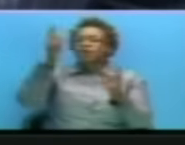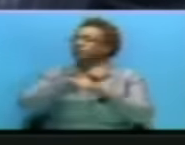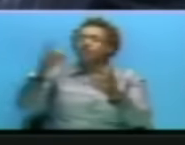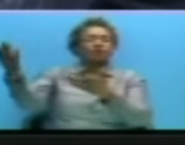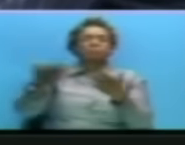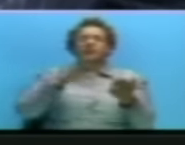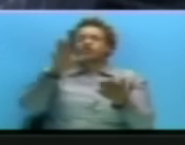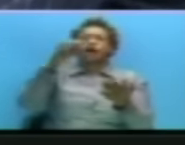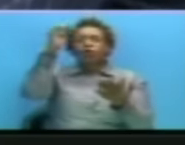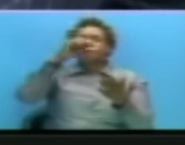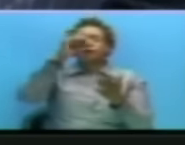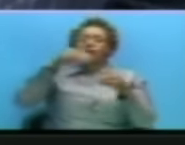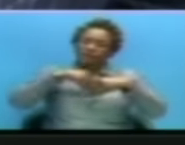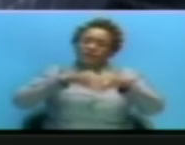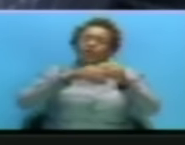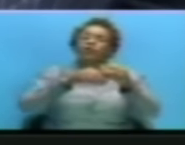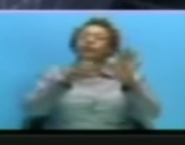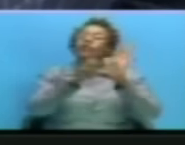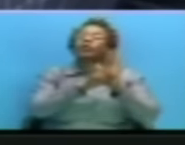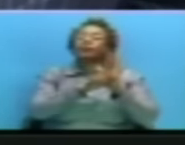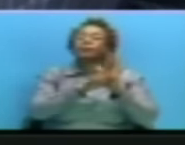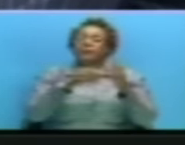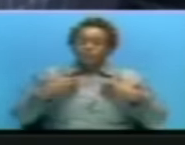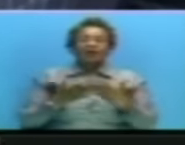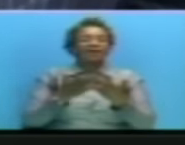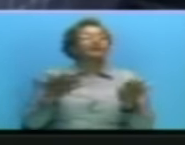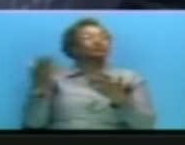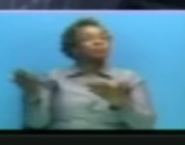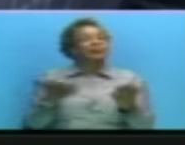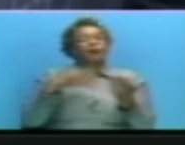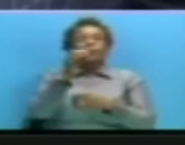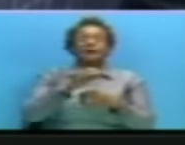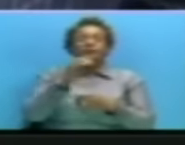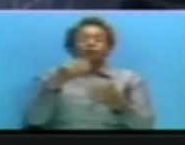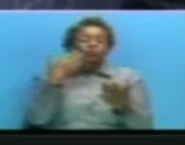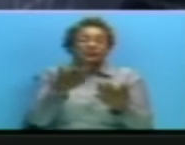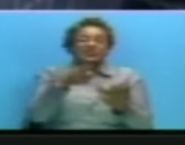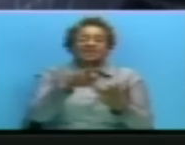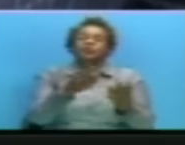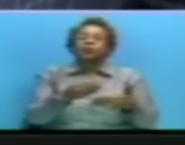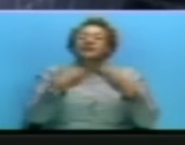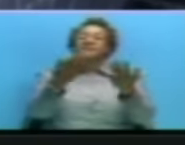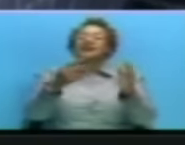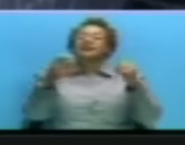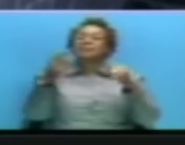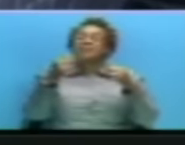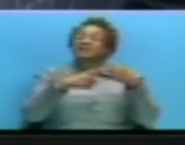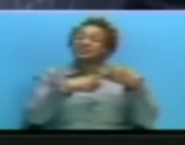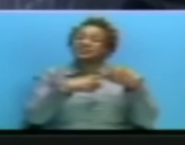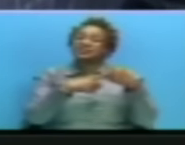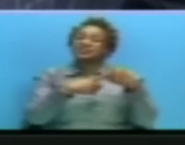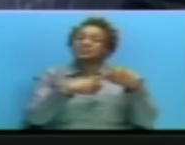opinions. Please go by the law. We are here to bring our opinions. Section 3, you see, this thing was given 6 months notice, grace